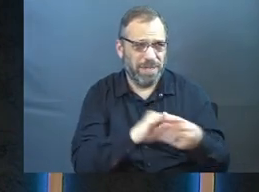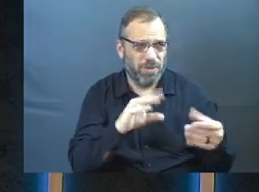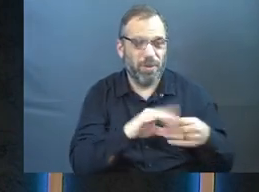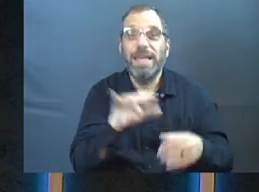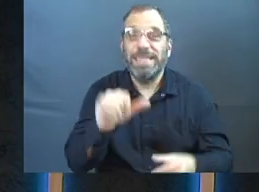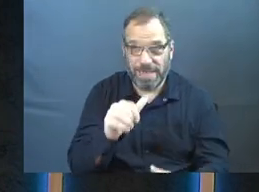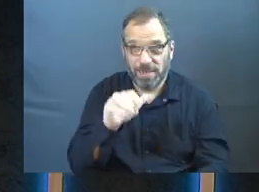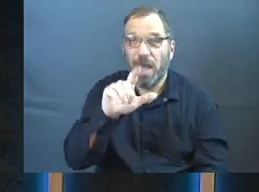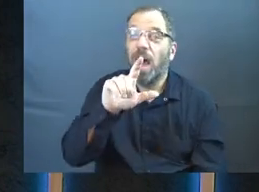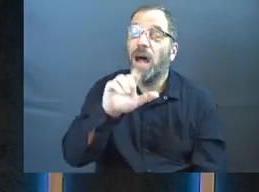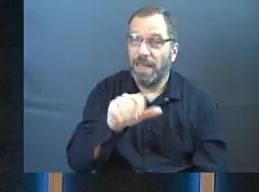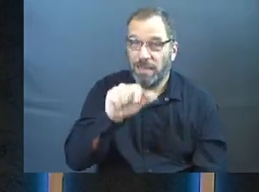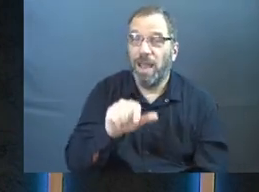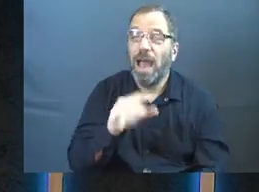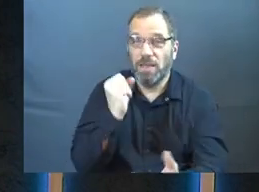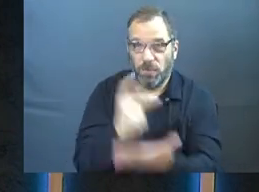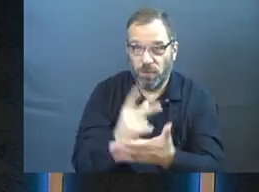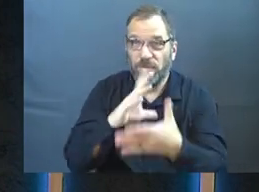has.